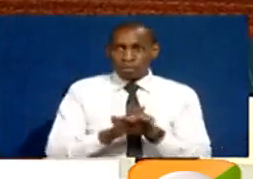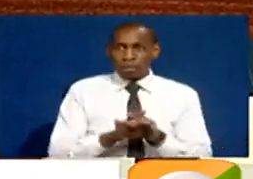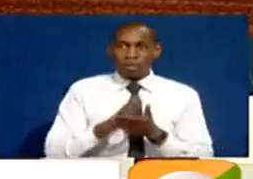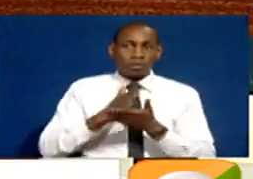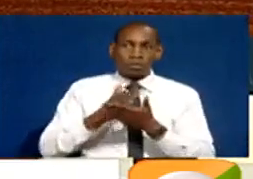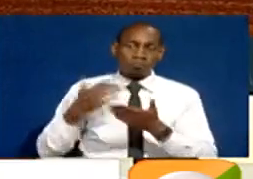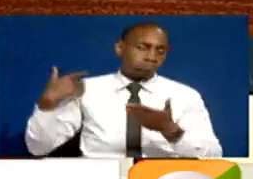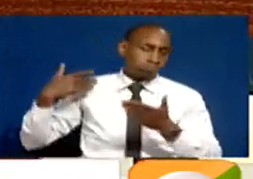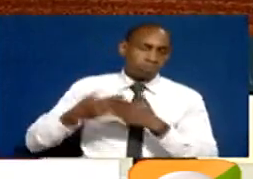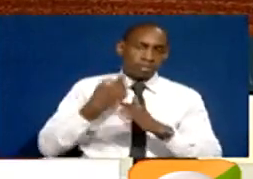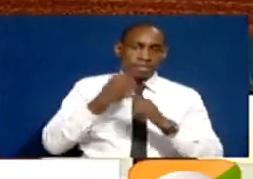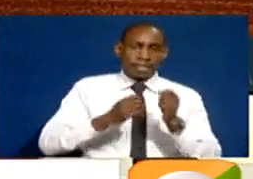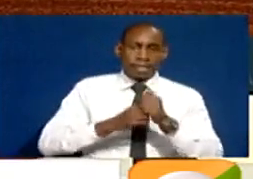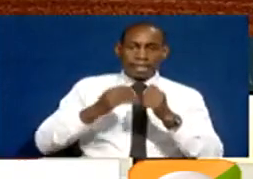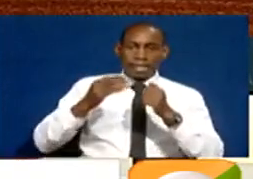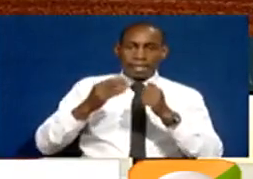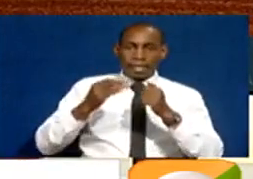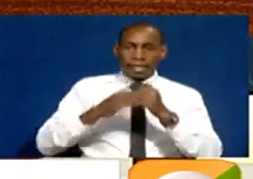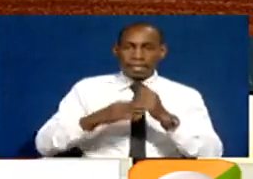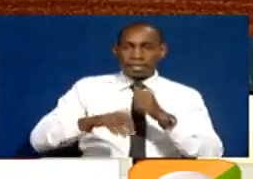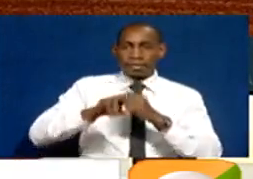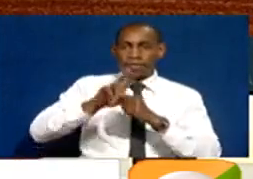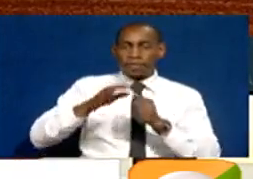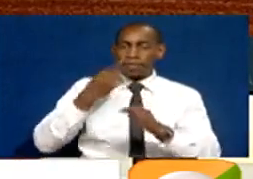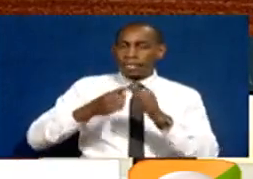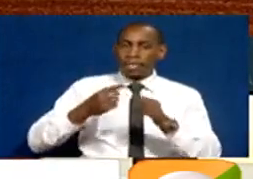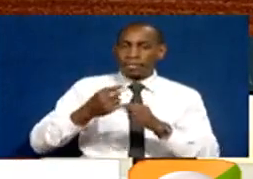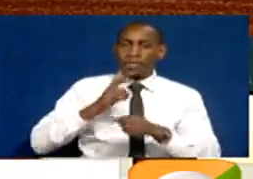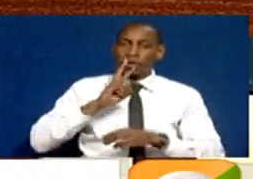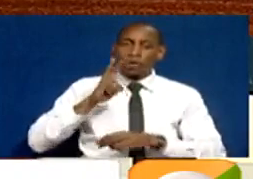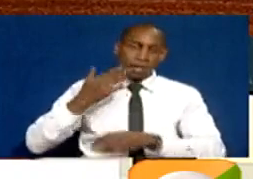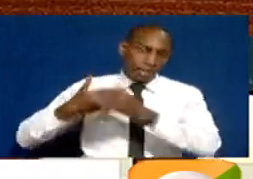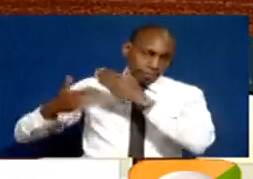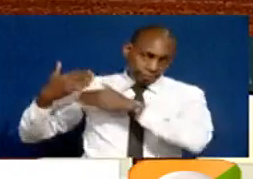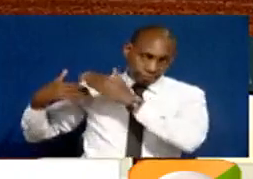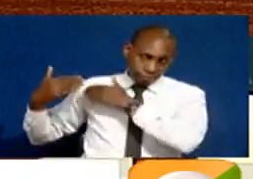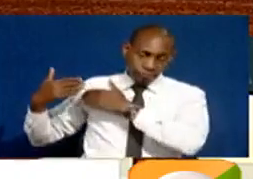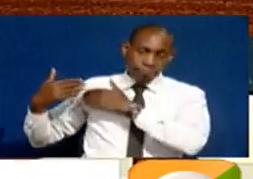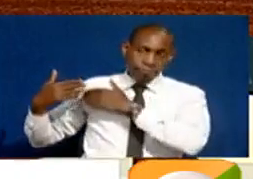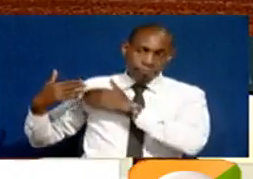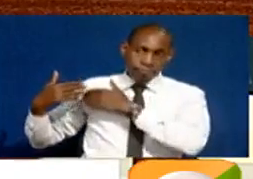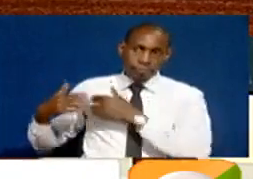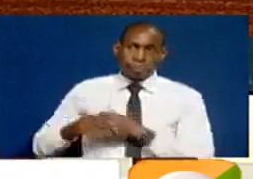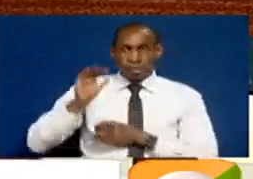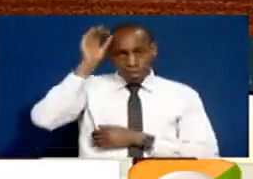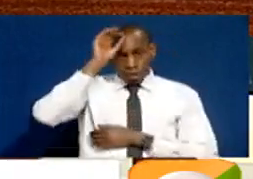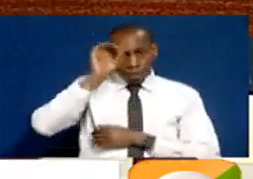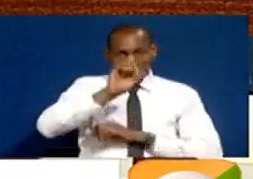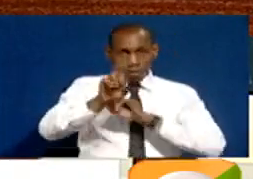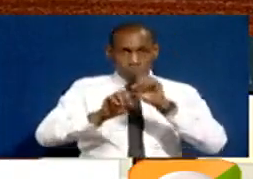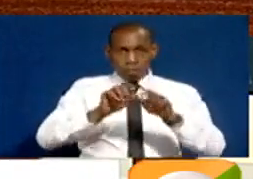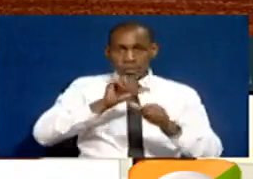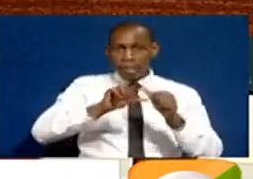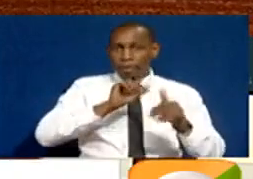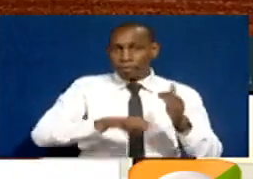from 1824. That's 200 years back. It has been happening. And opinion polling is all